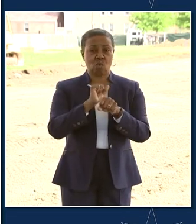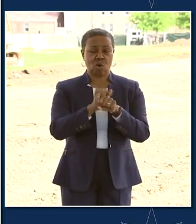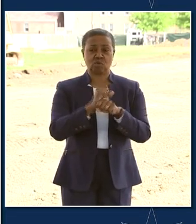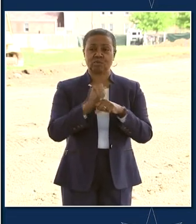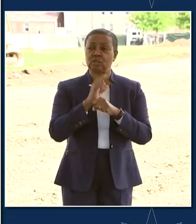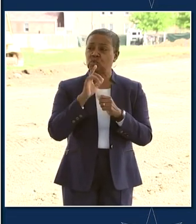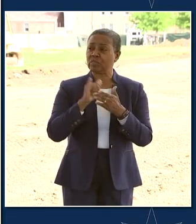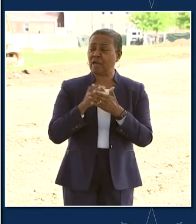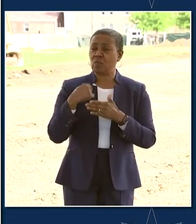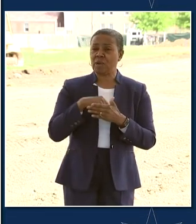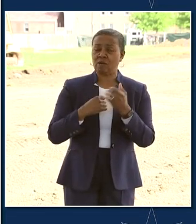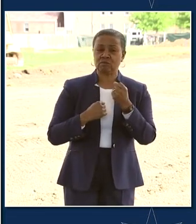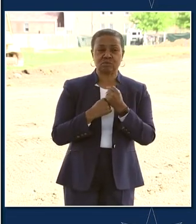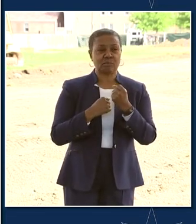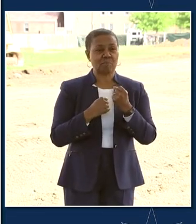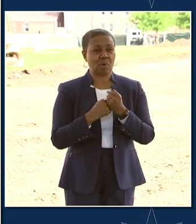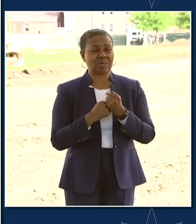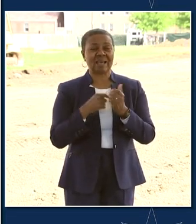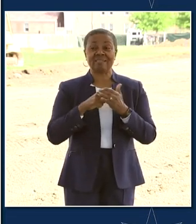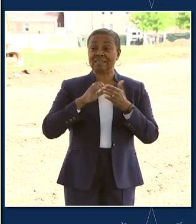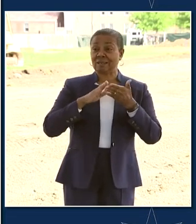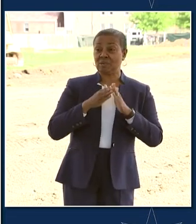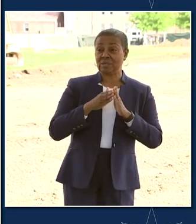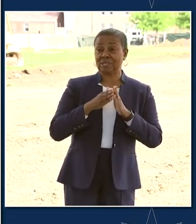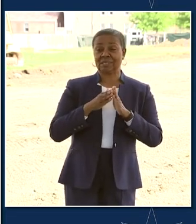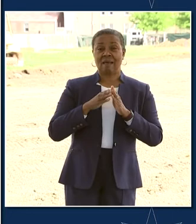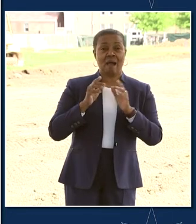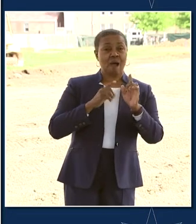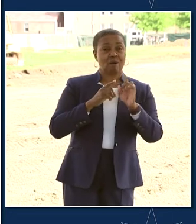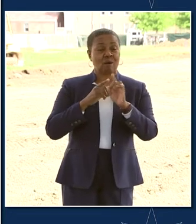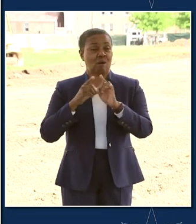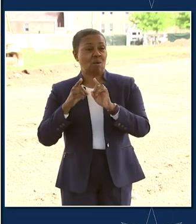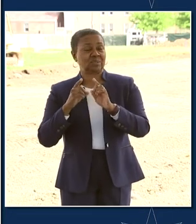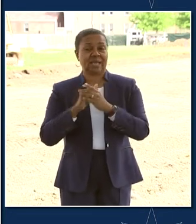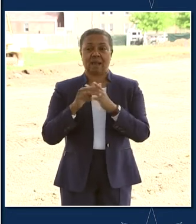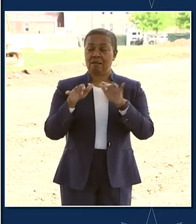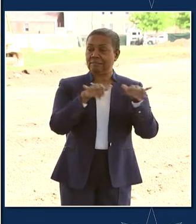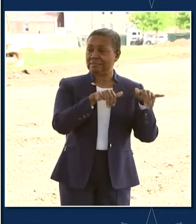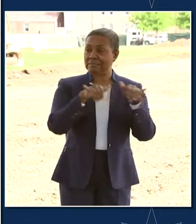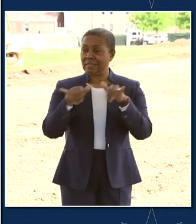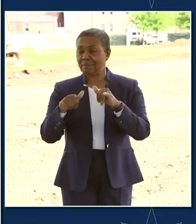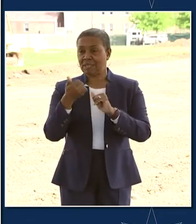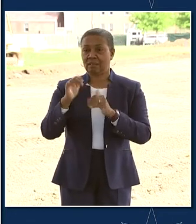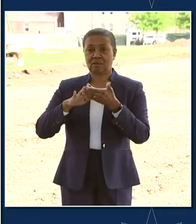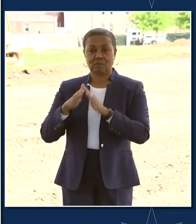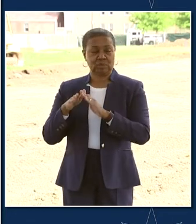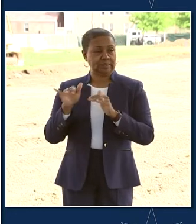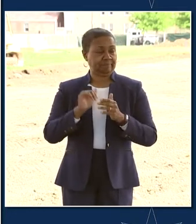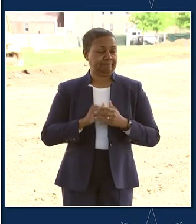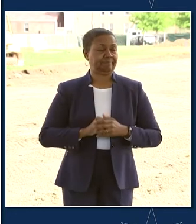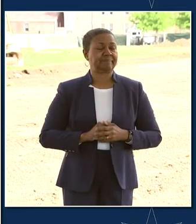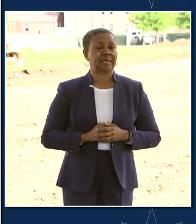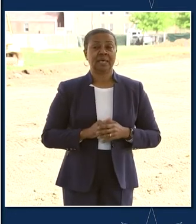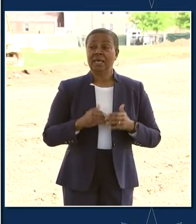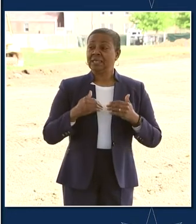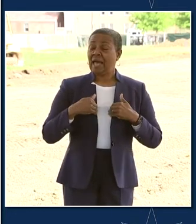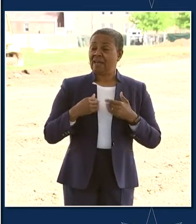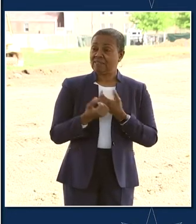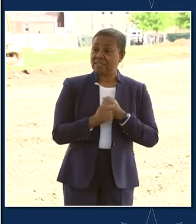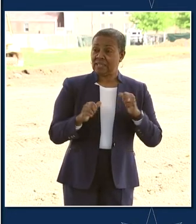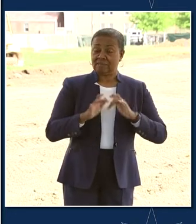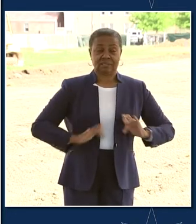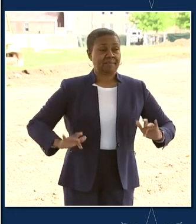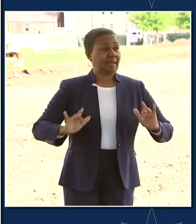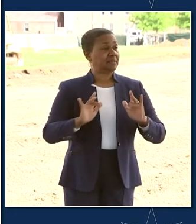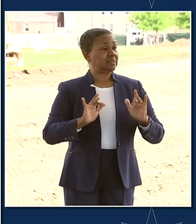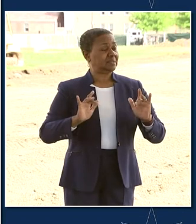make sure that we are supporting this community's aspirations that are the same as every other community, to have safe